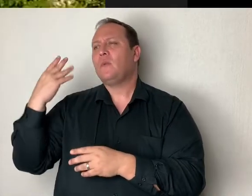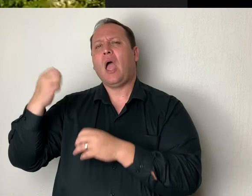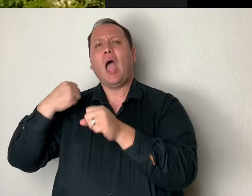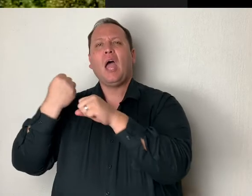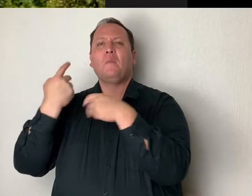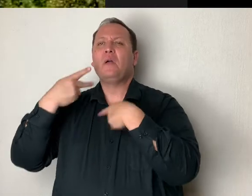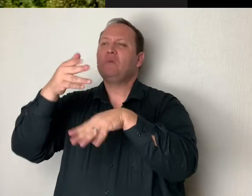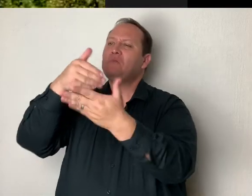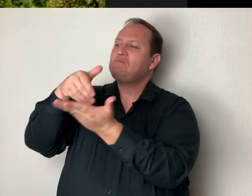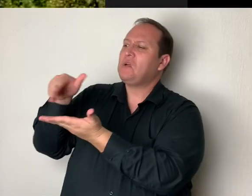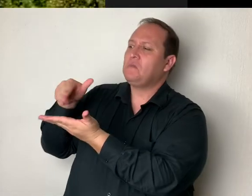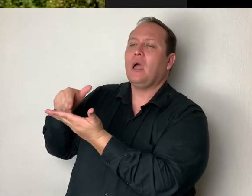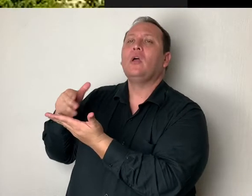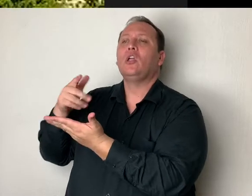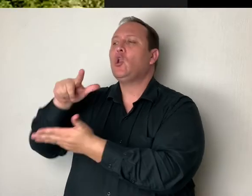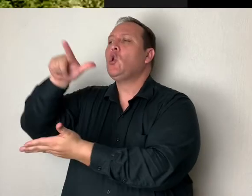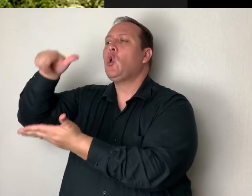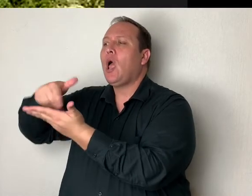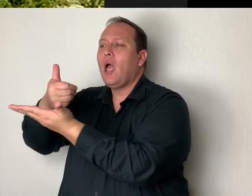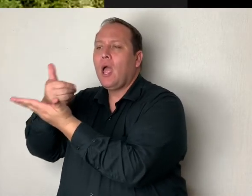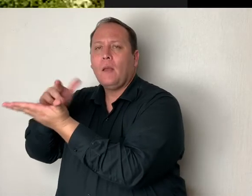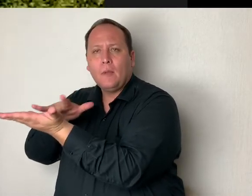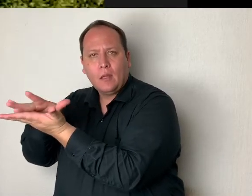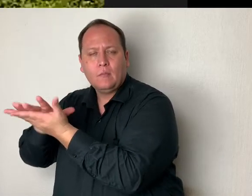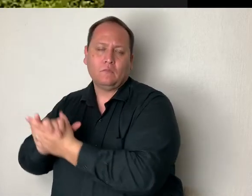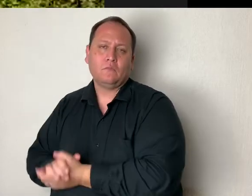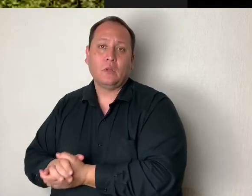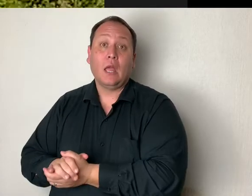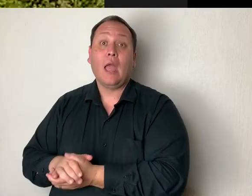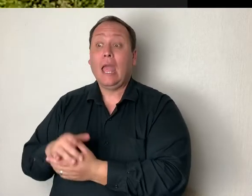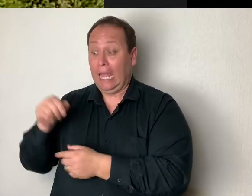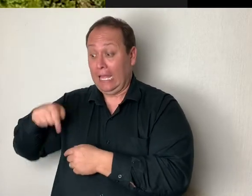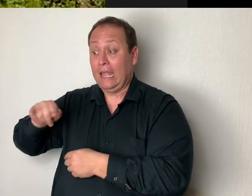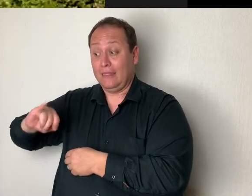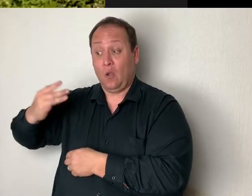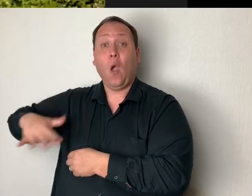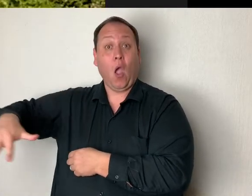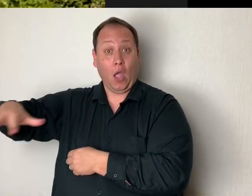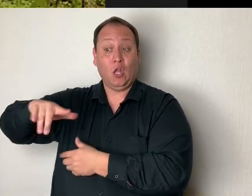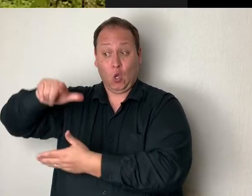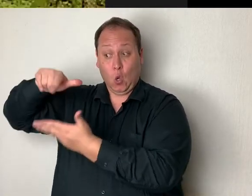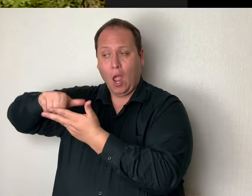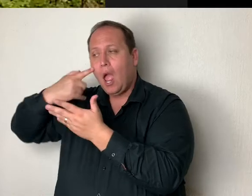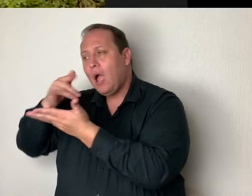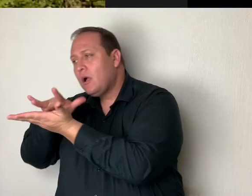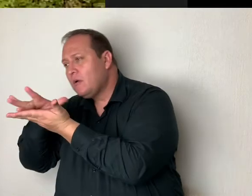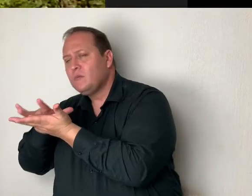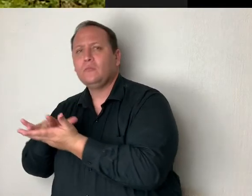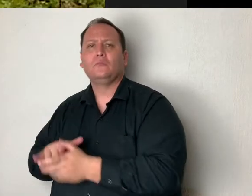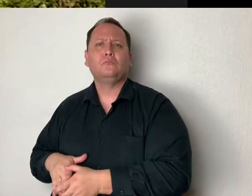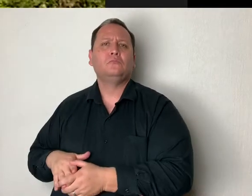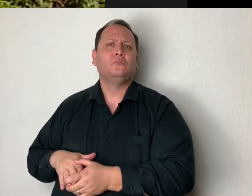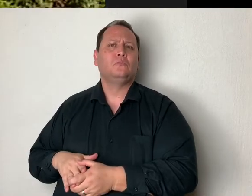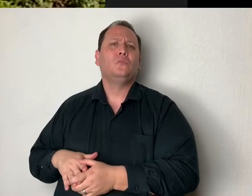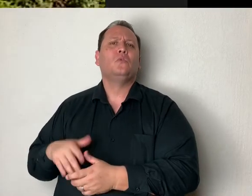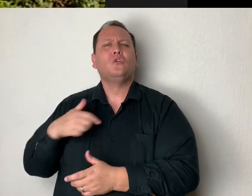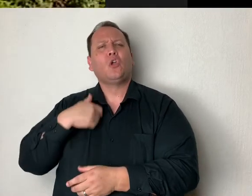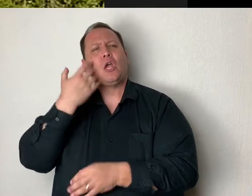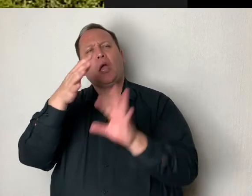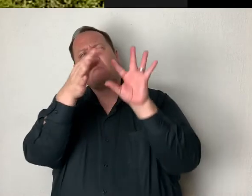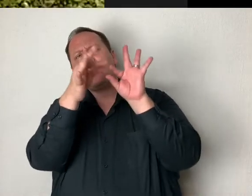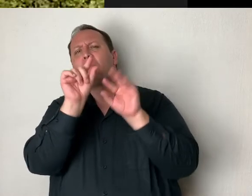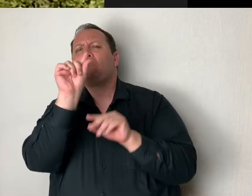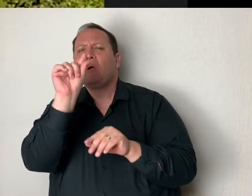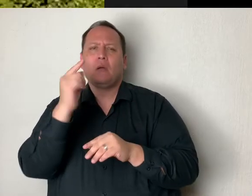Center here in Tijuana, Mexico. And I just want to talk to you a little bit about what Friendship